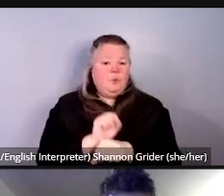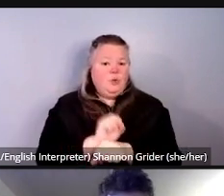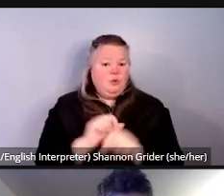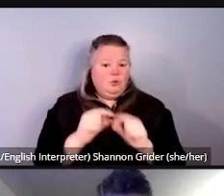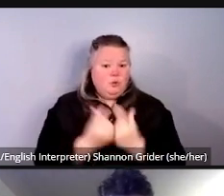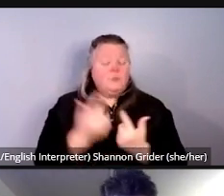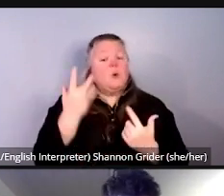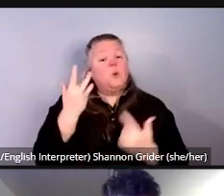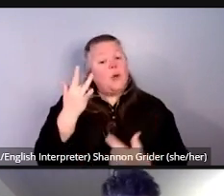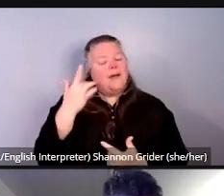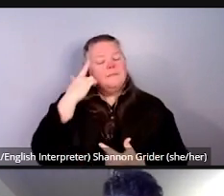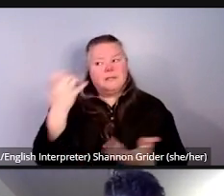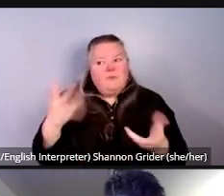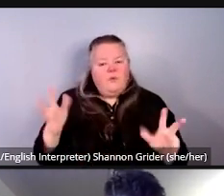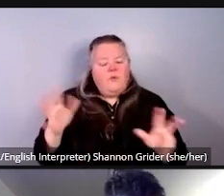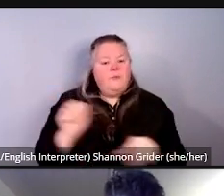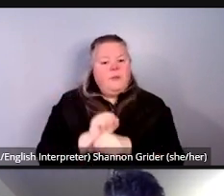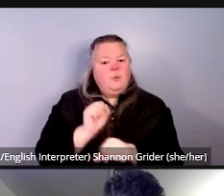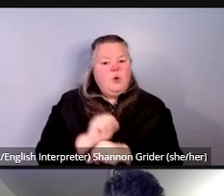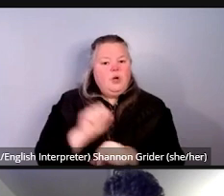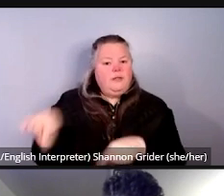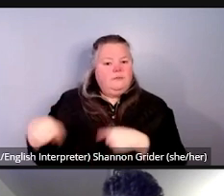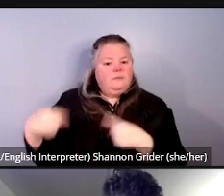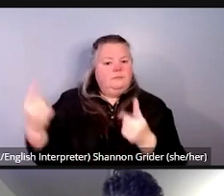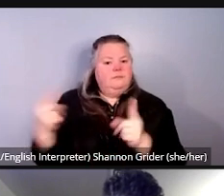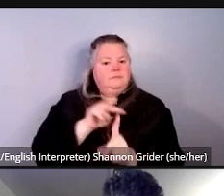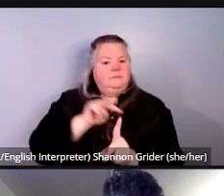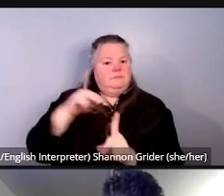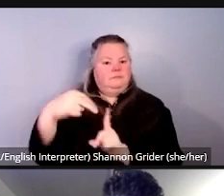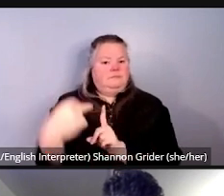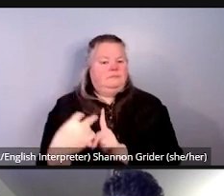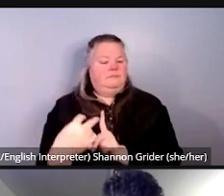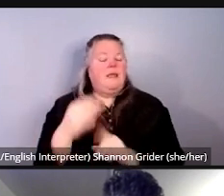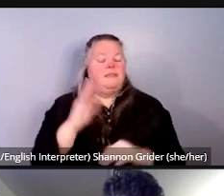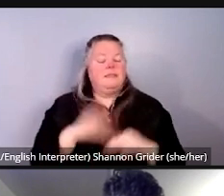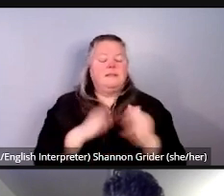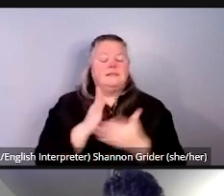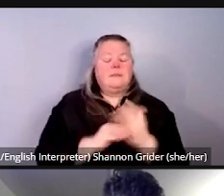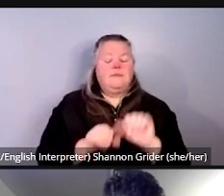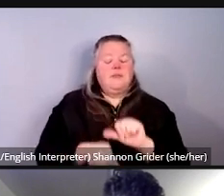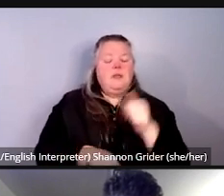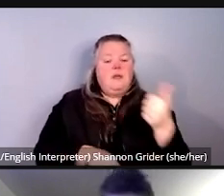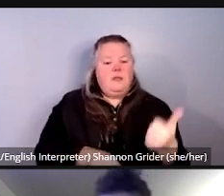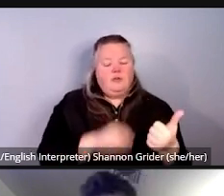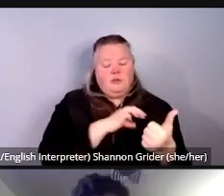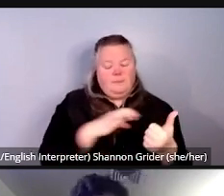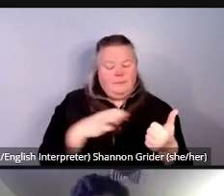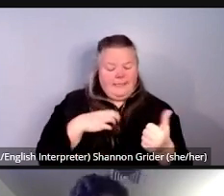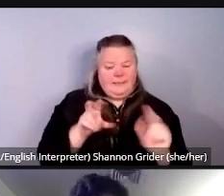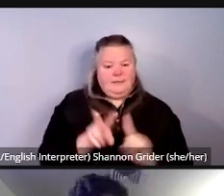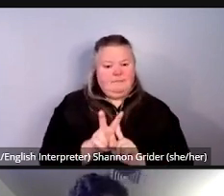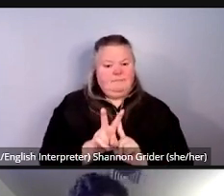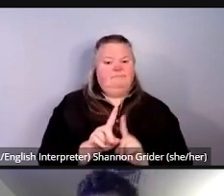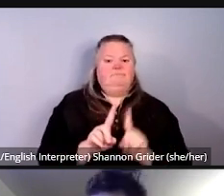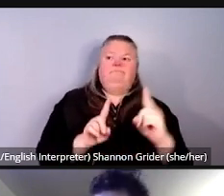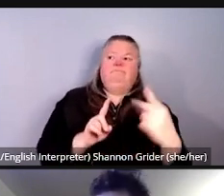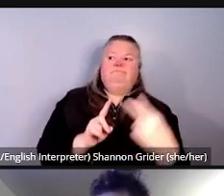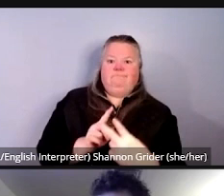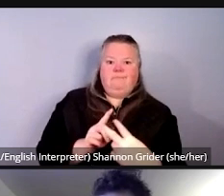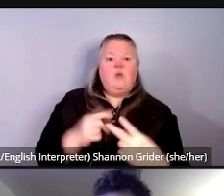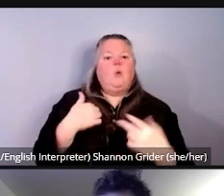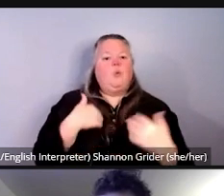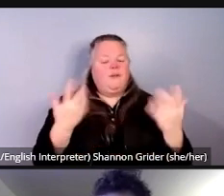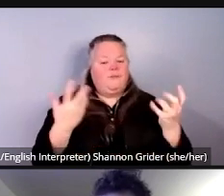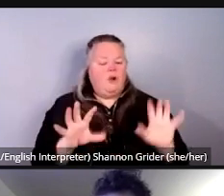because we've been thinking about this work from a different perspective than some of the other committees have, as we've sort of thought about